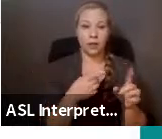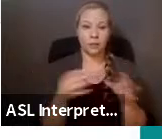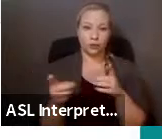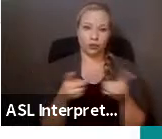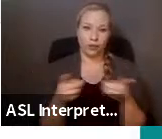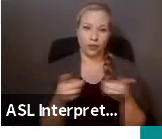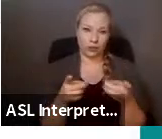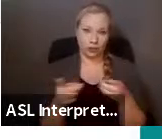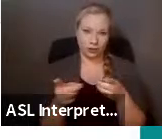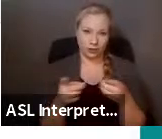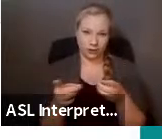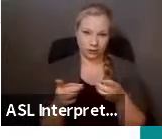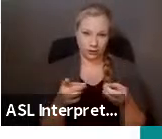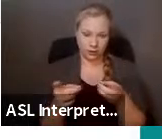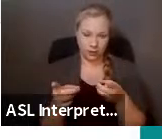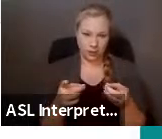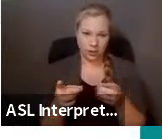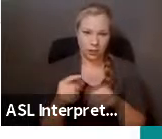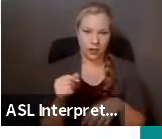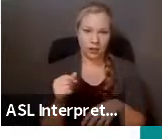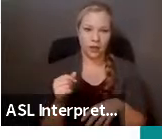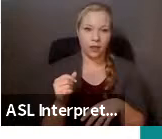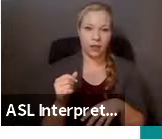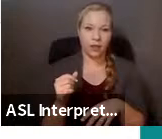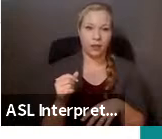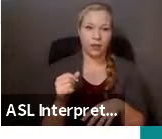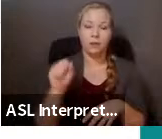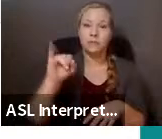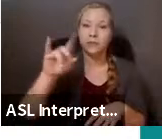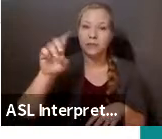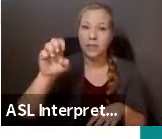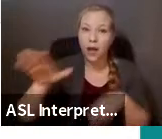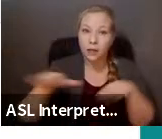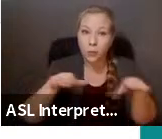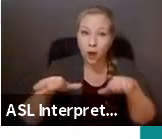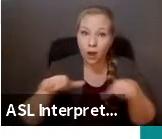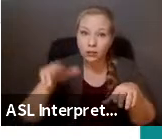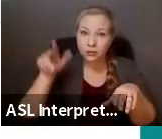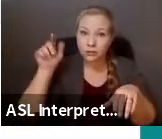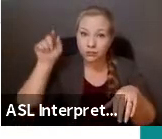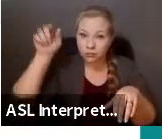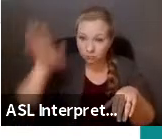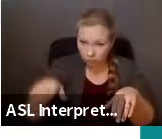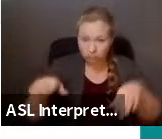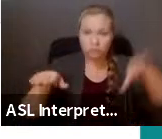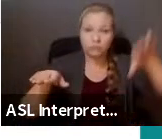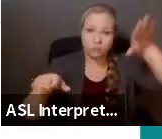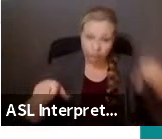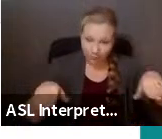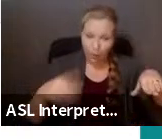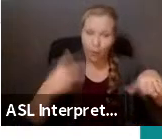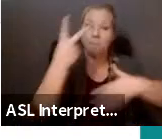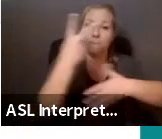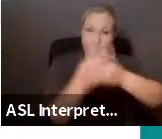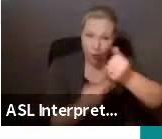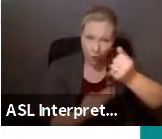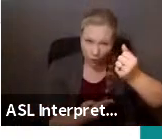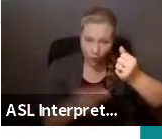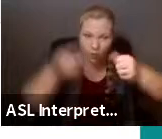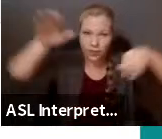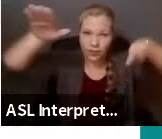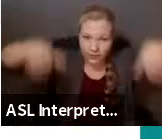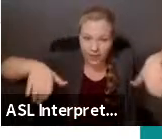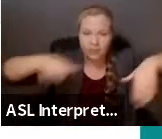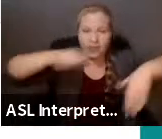directional facilities. That means sidewalks on both sides of the street, and it means bike facilities, directional bike facilities on both sides of the street,